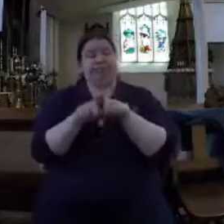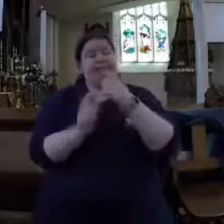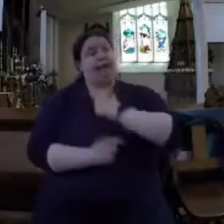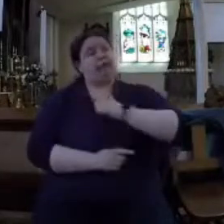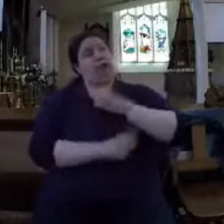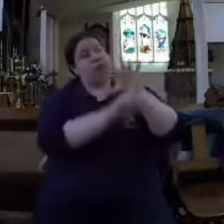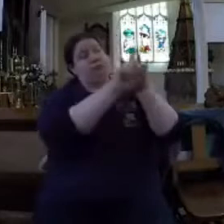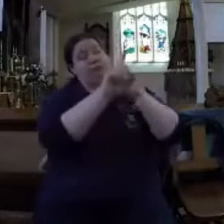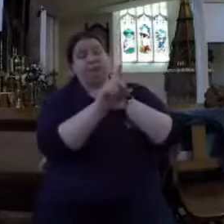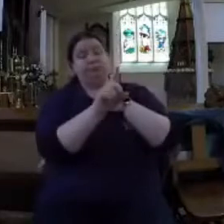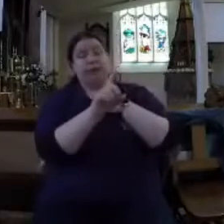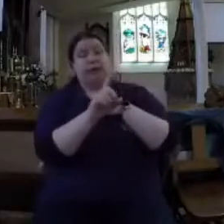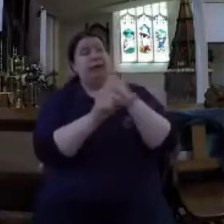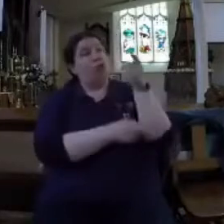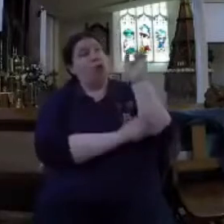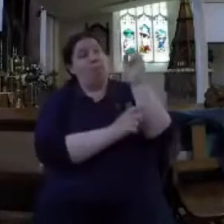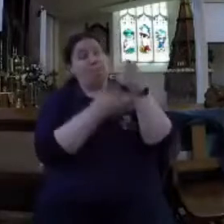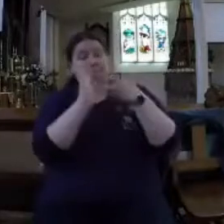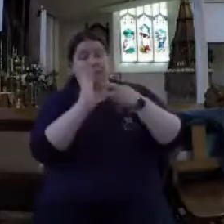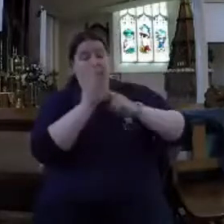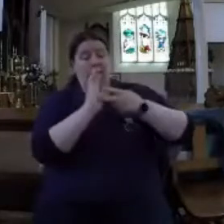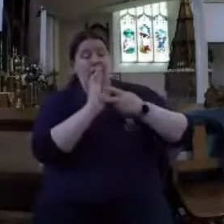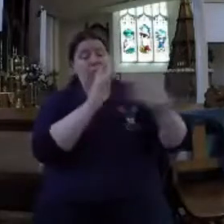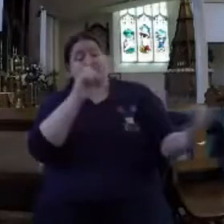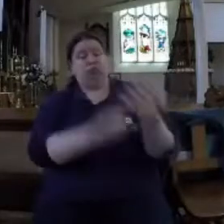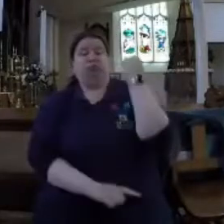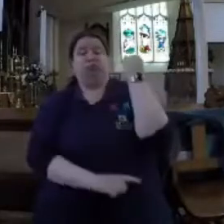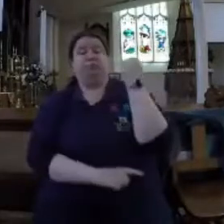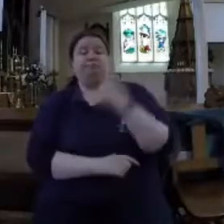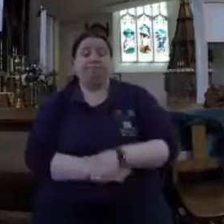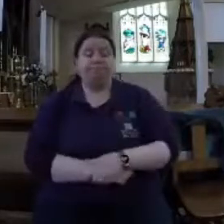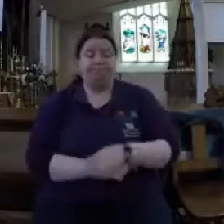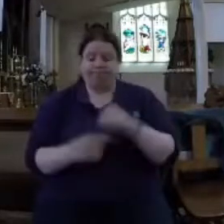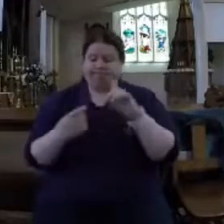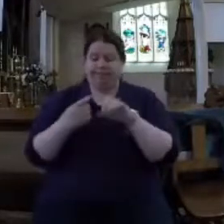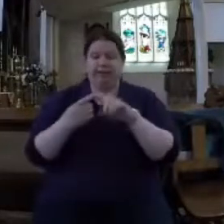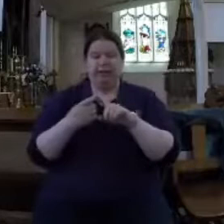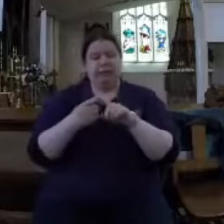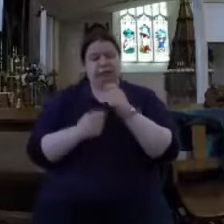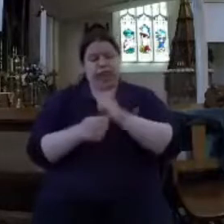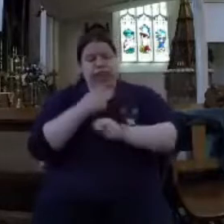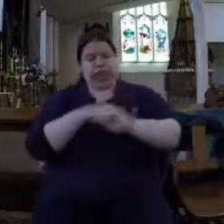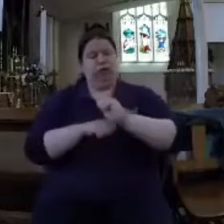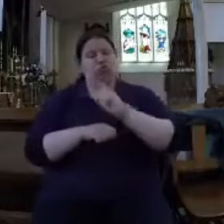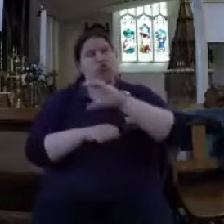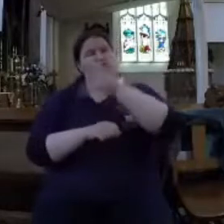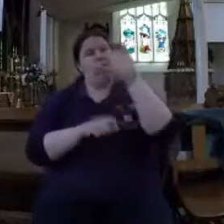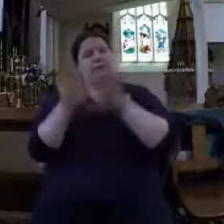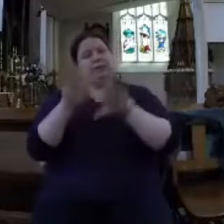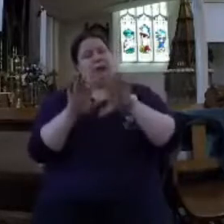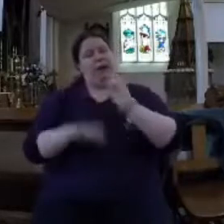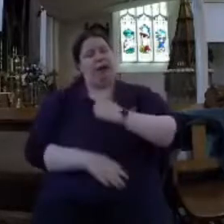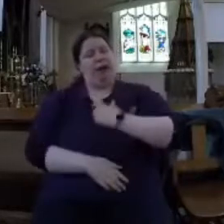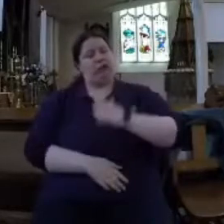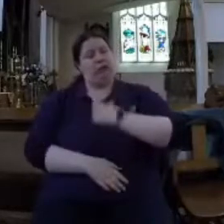and God's plan prevailing. Now the formation of Christ-like character, is going to be